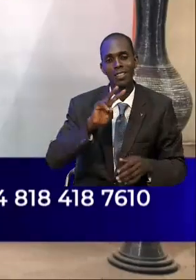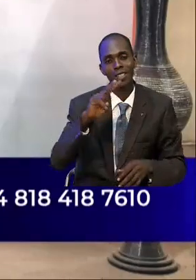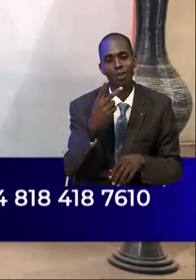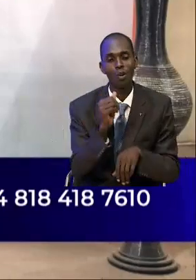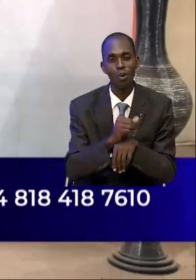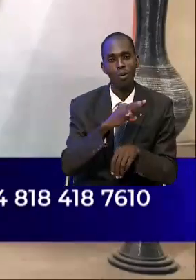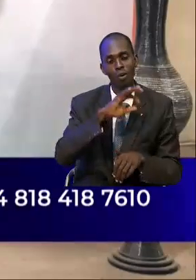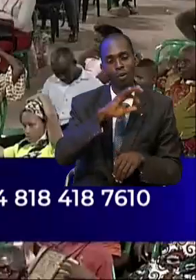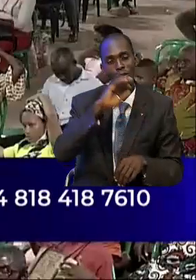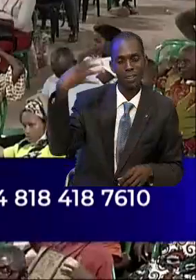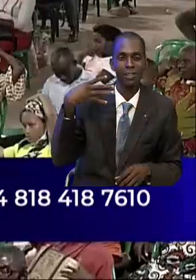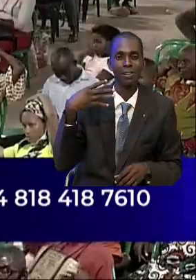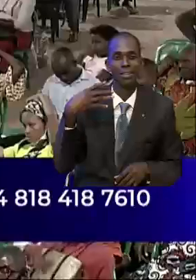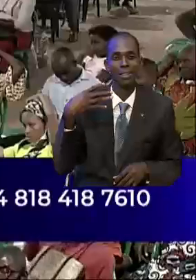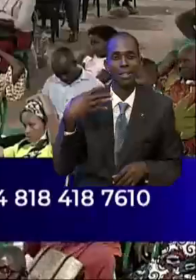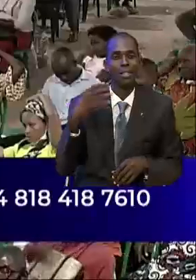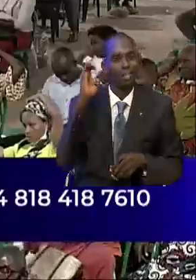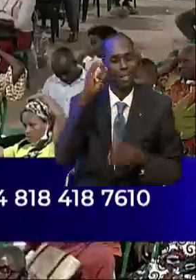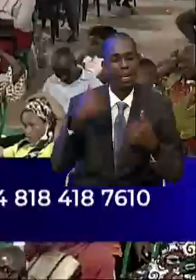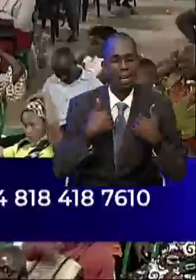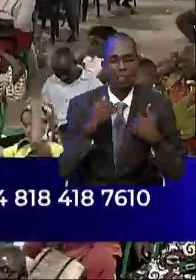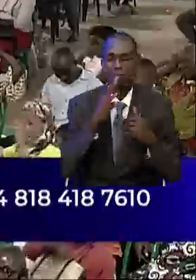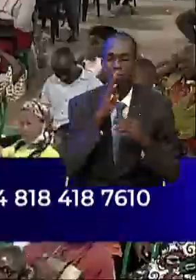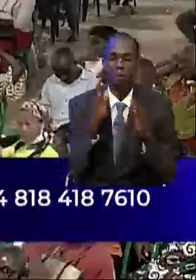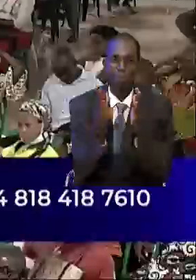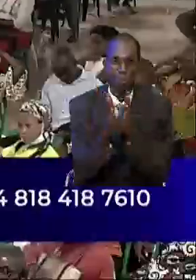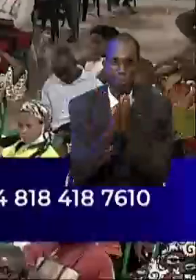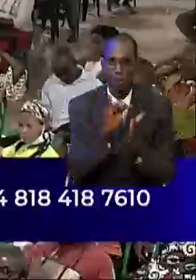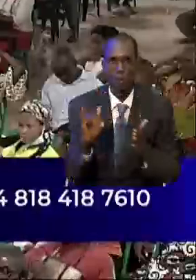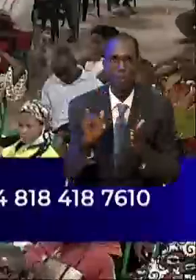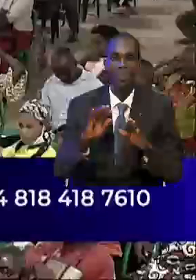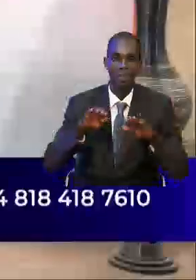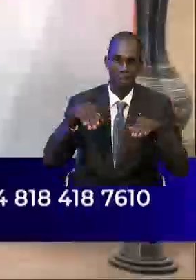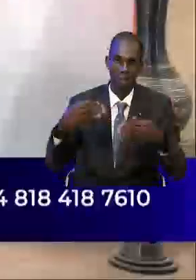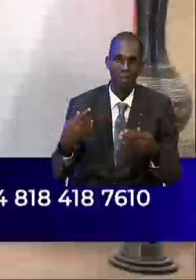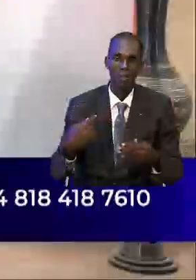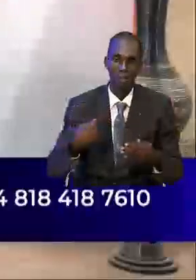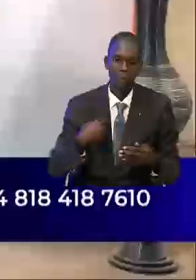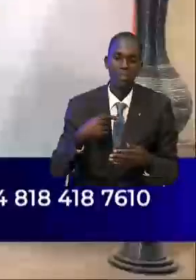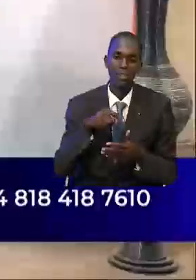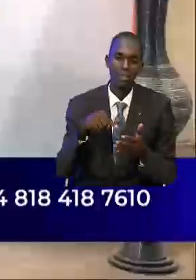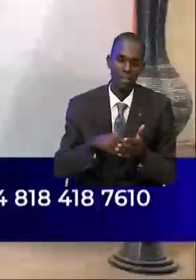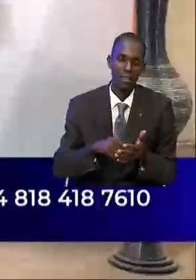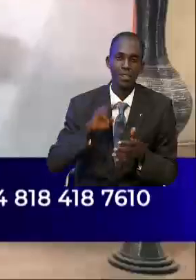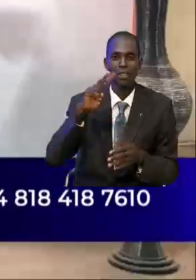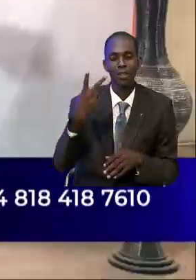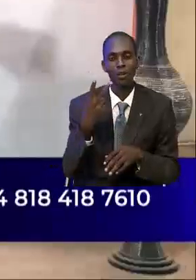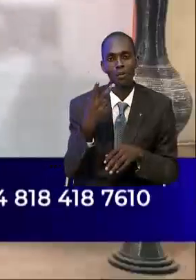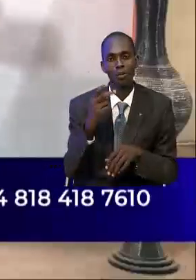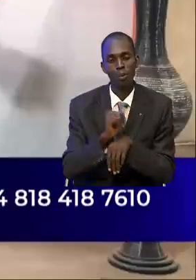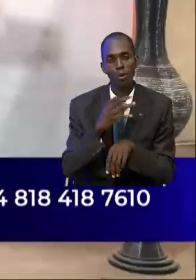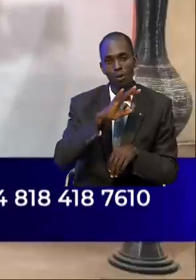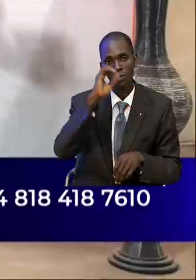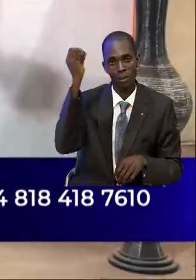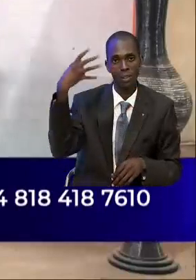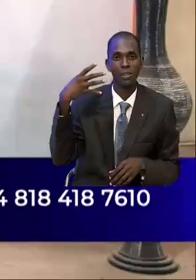not have that second work of grace, your work will all be by struggle. I've been praying to God, give me